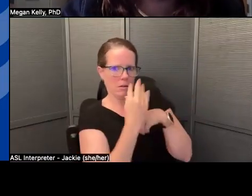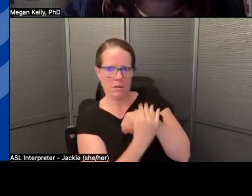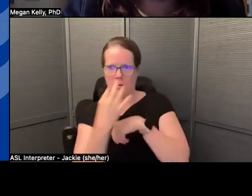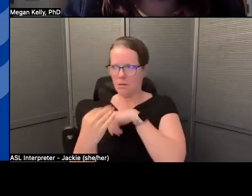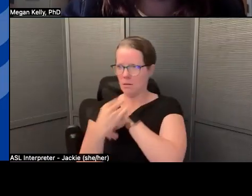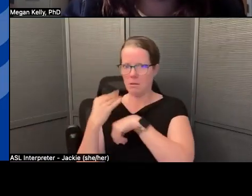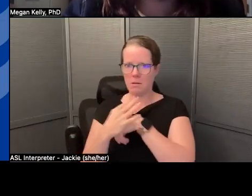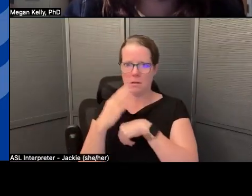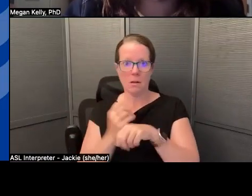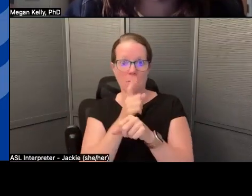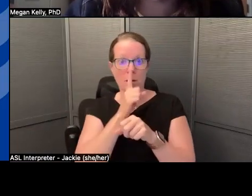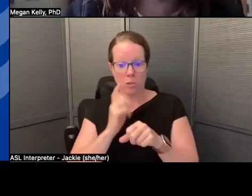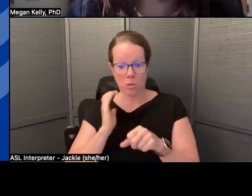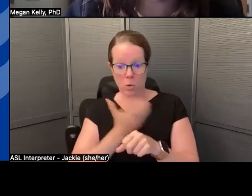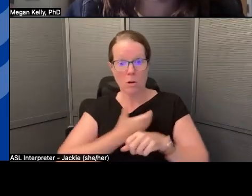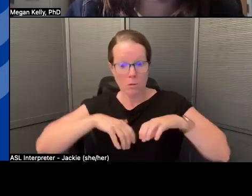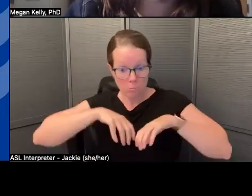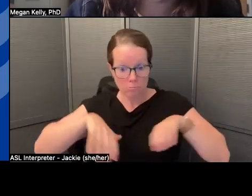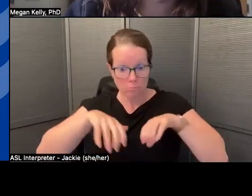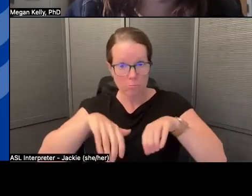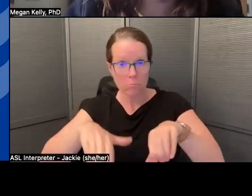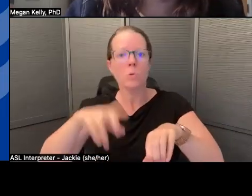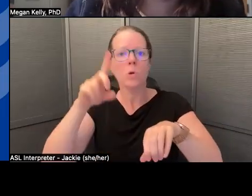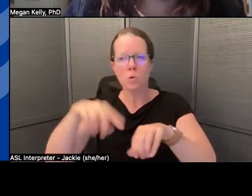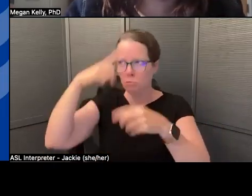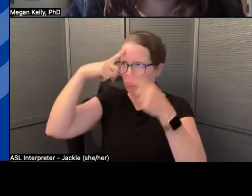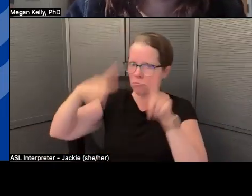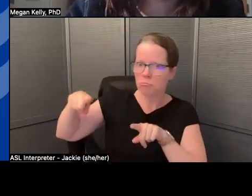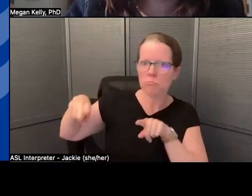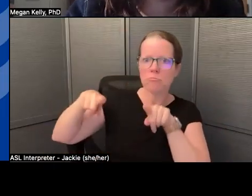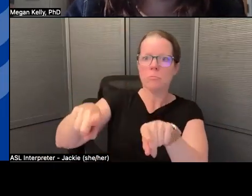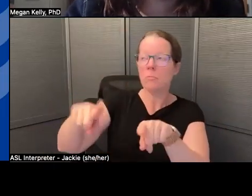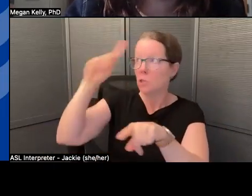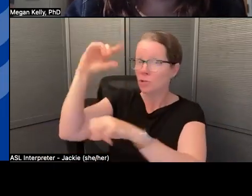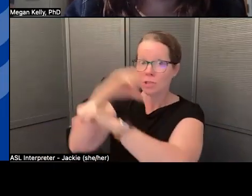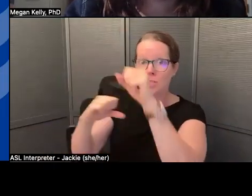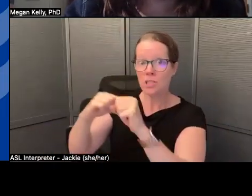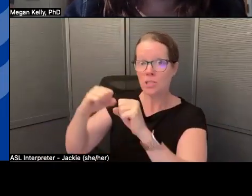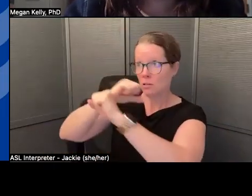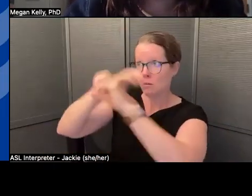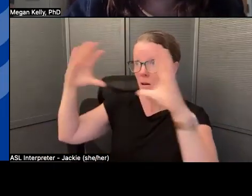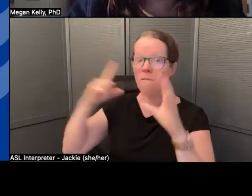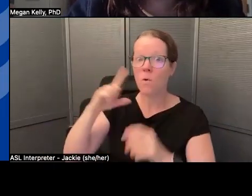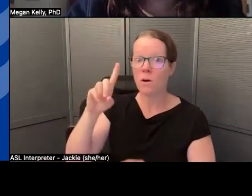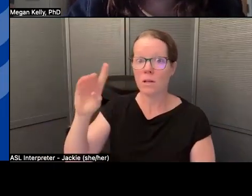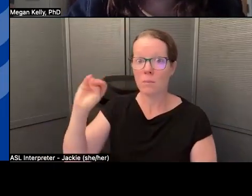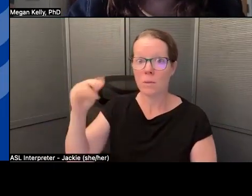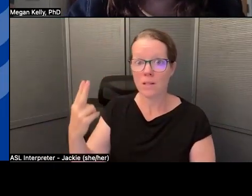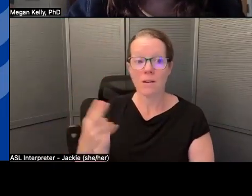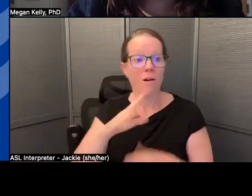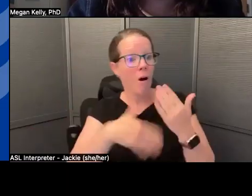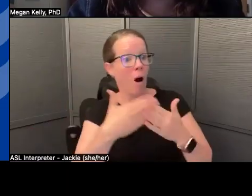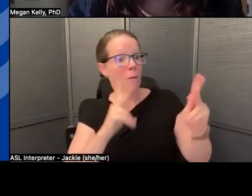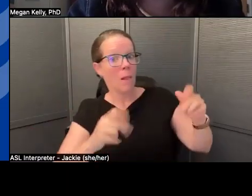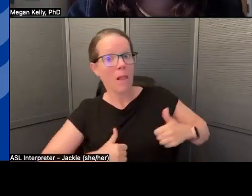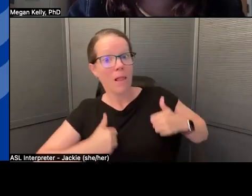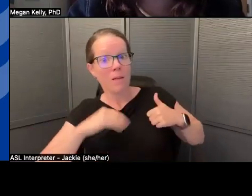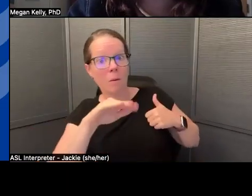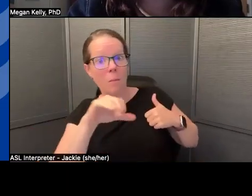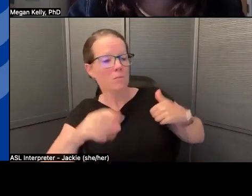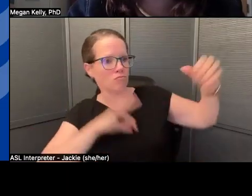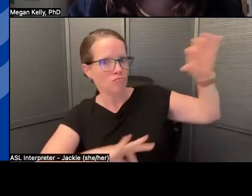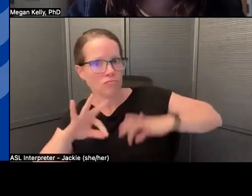strategic priorities of DMH, benefits the residents of the Commonwealth, and improves mental health care throughout our